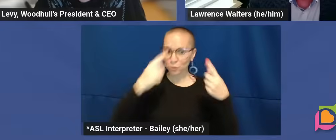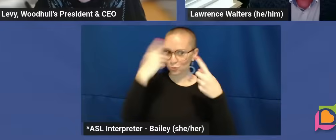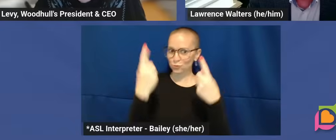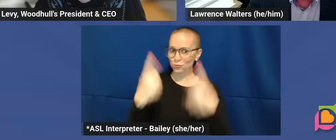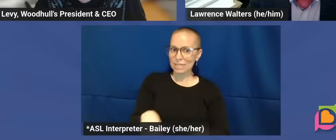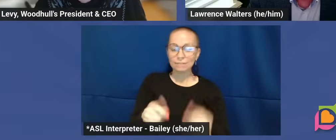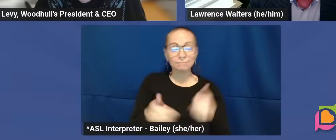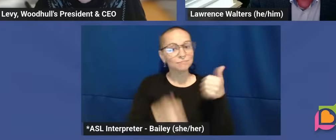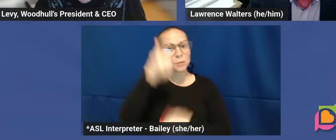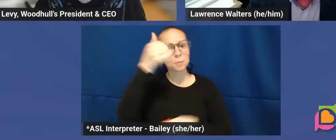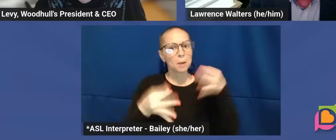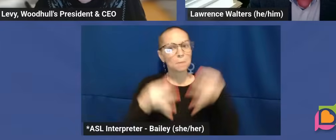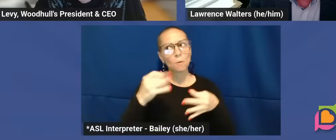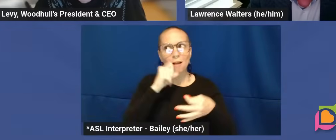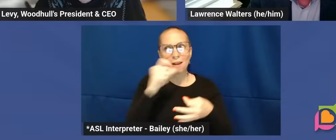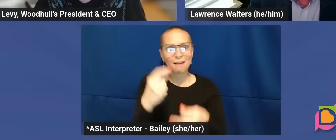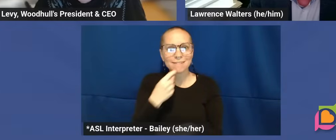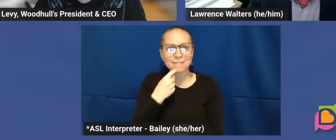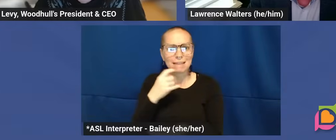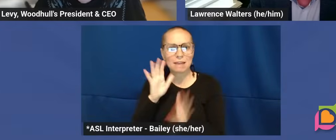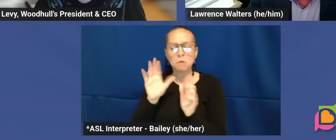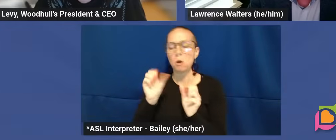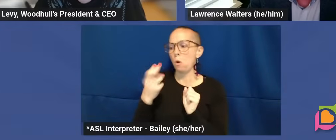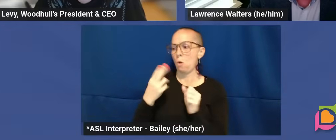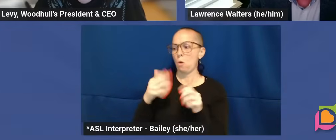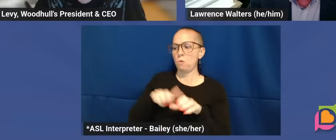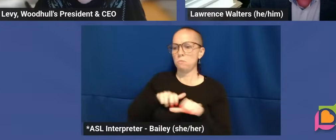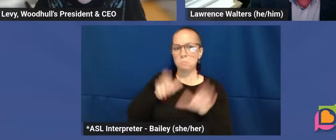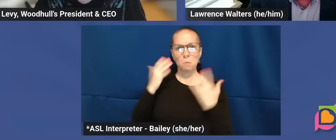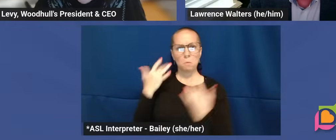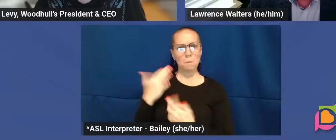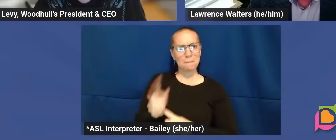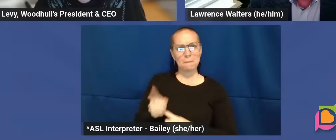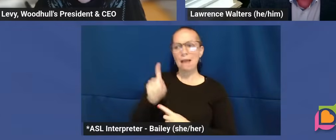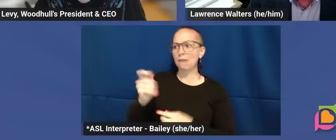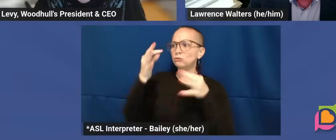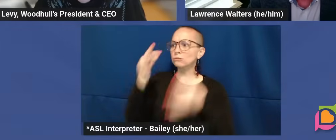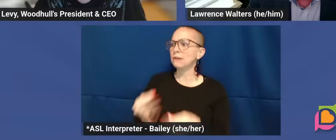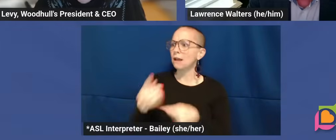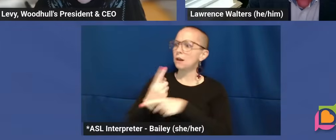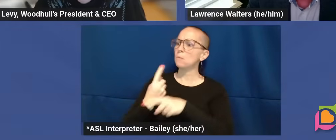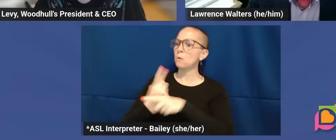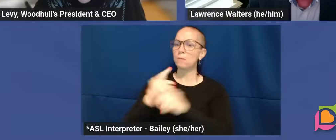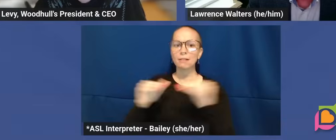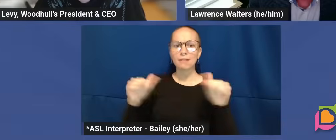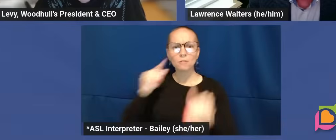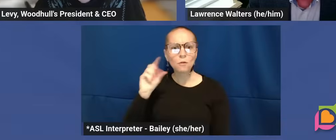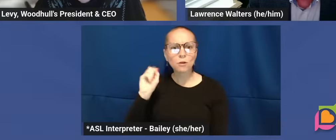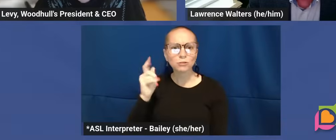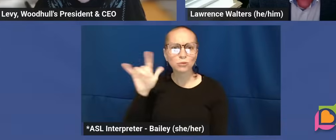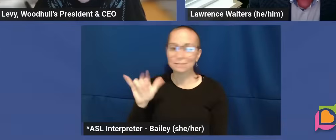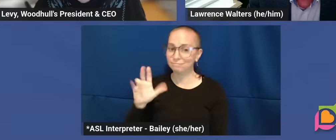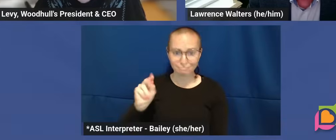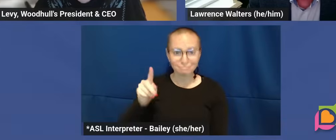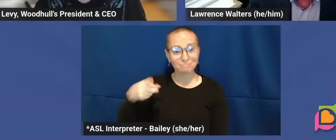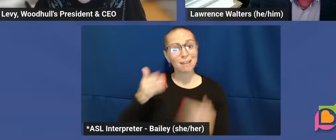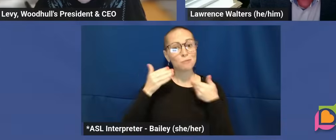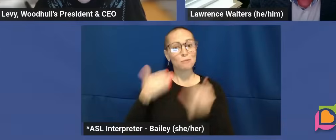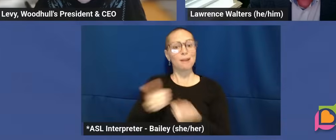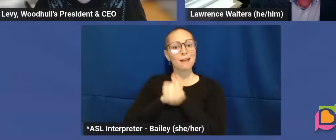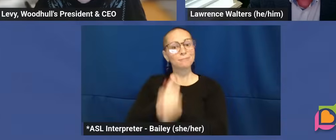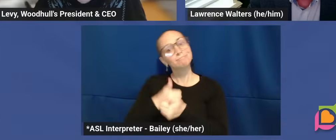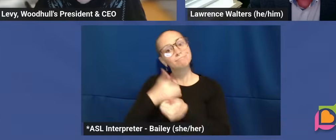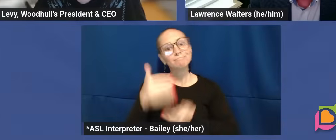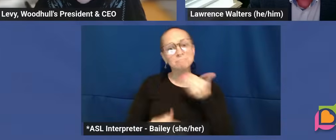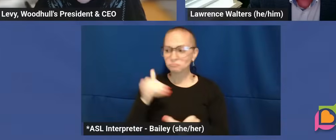Supreme Court said, well, wait a minute, we have to step back and first determine the proper level of scrutiny. The Supreme Court went along with